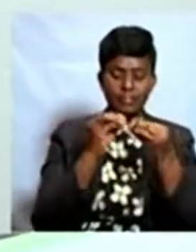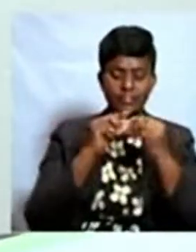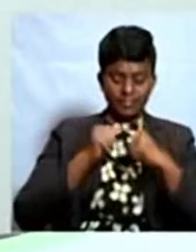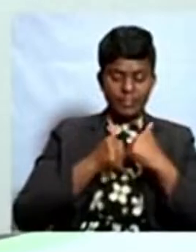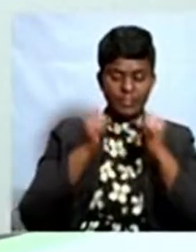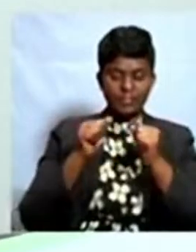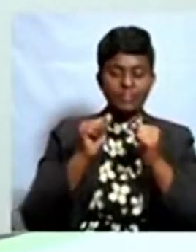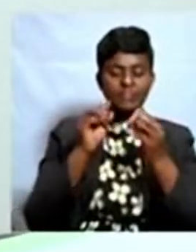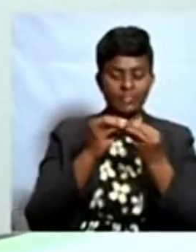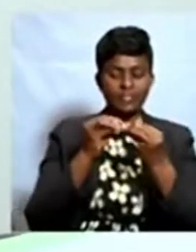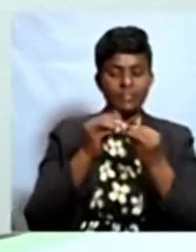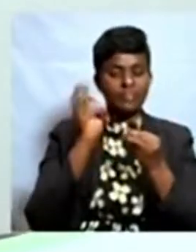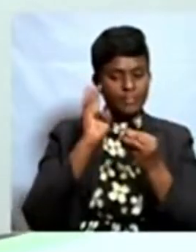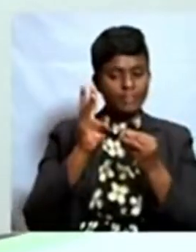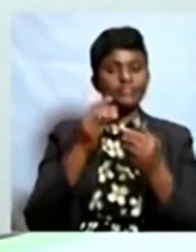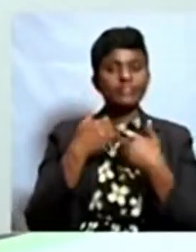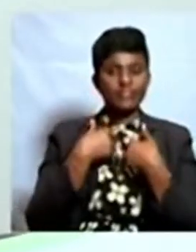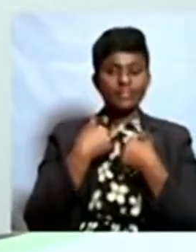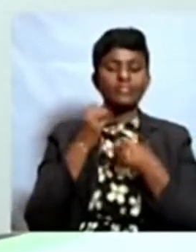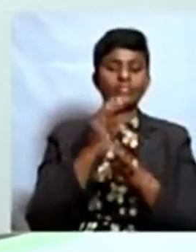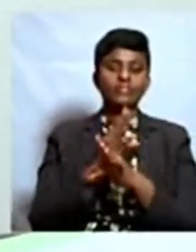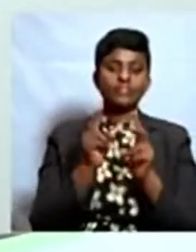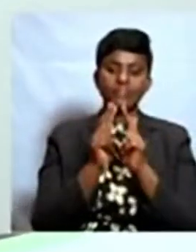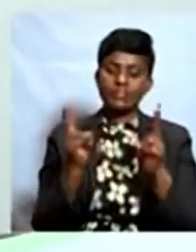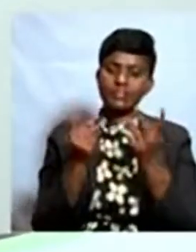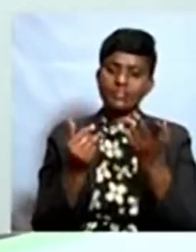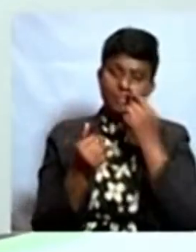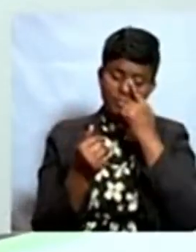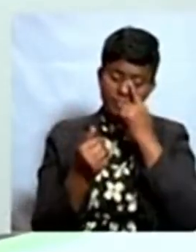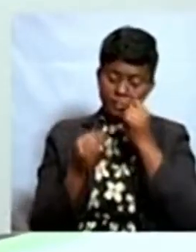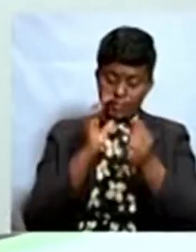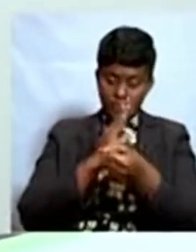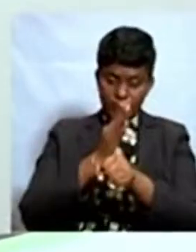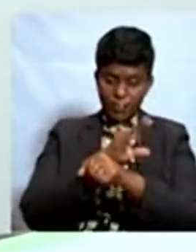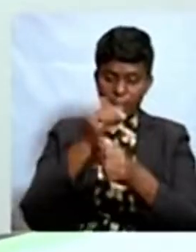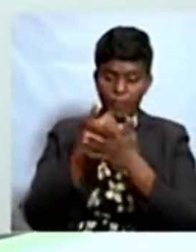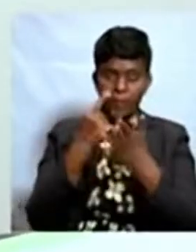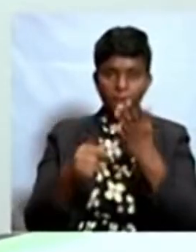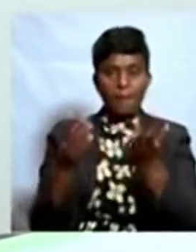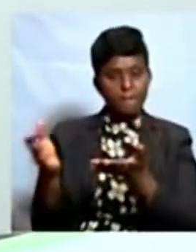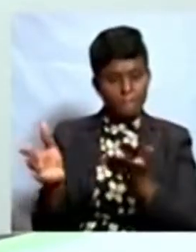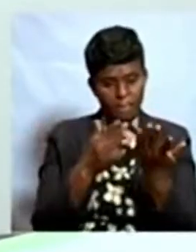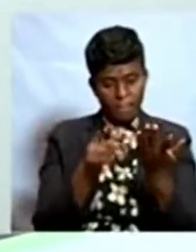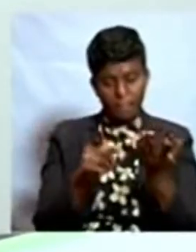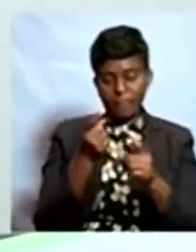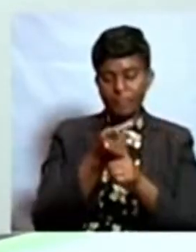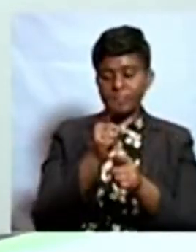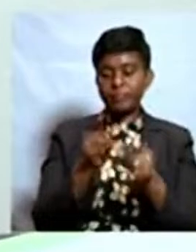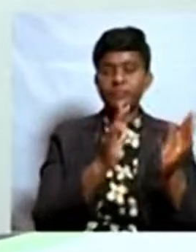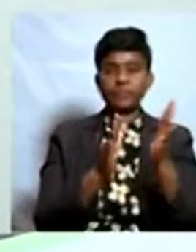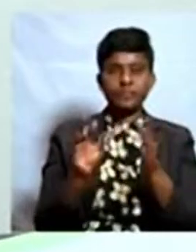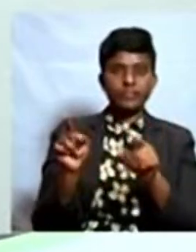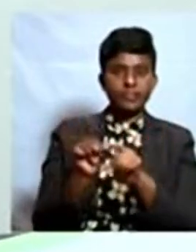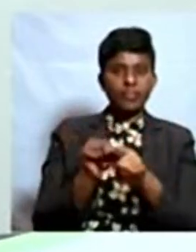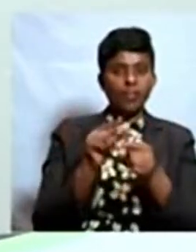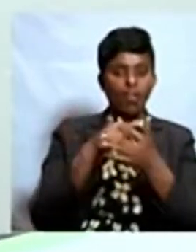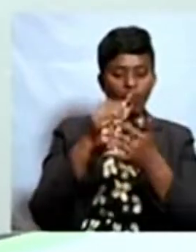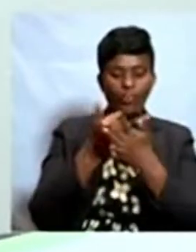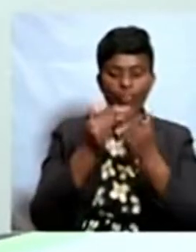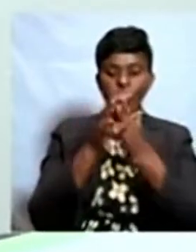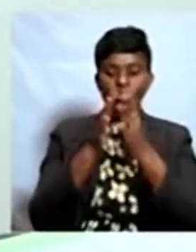be aligned to those already. So once we get this one off our tables, then the